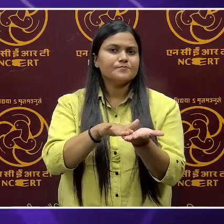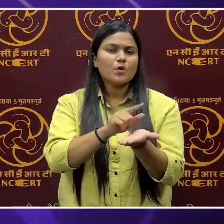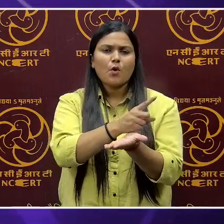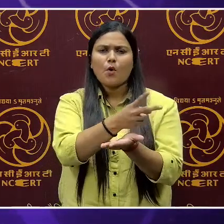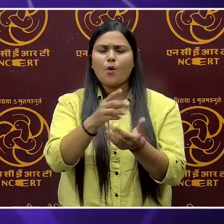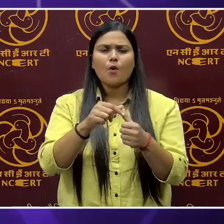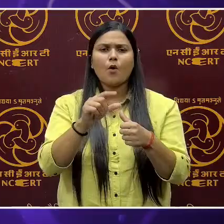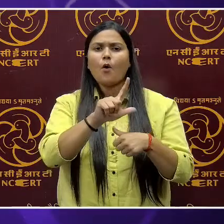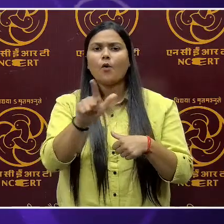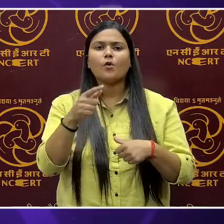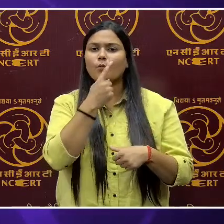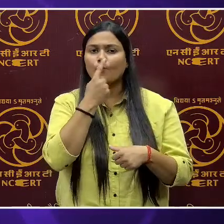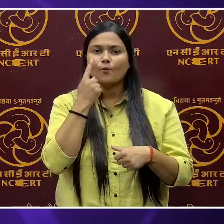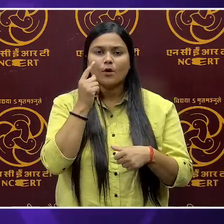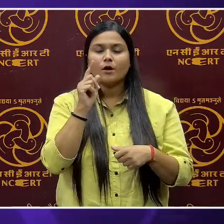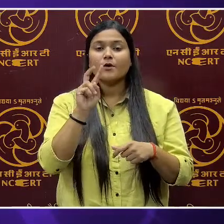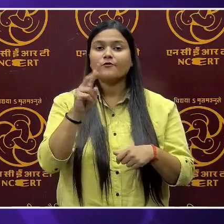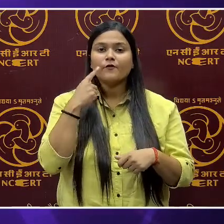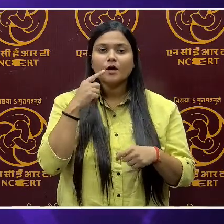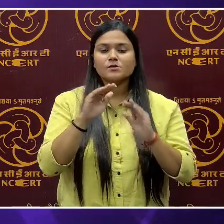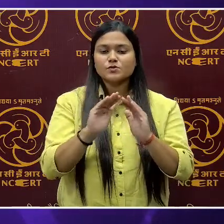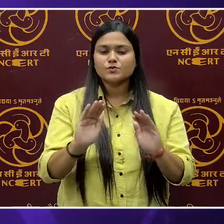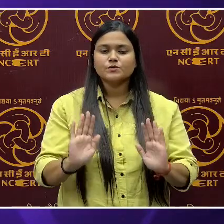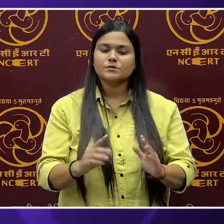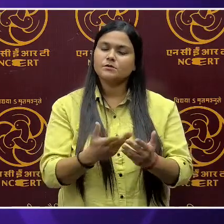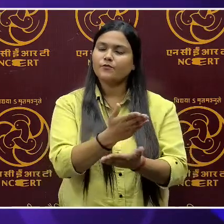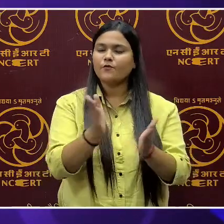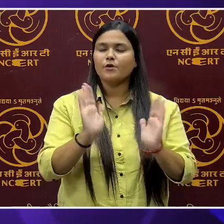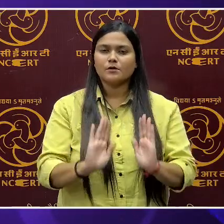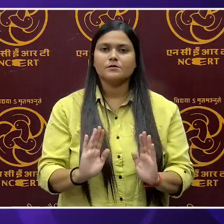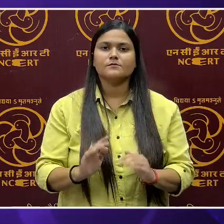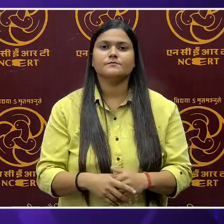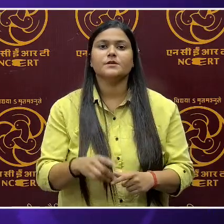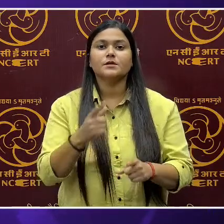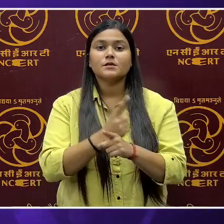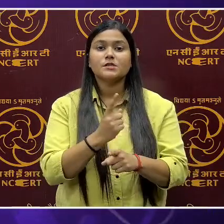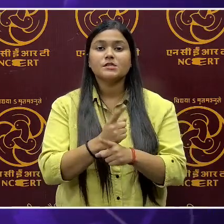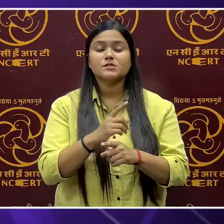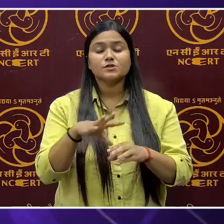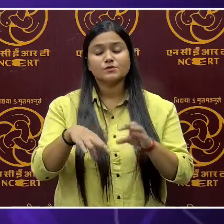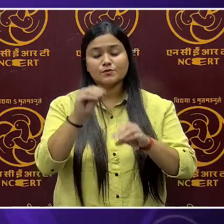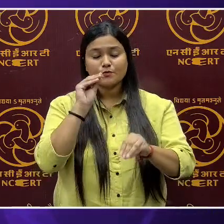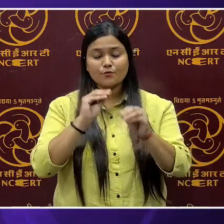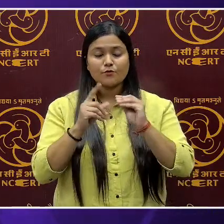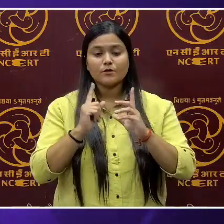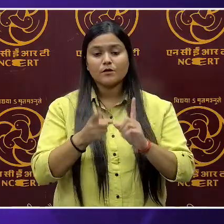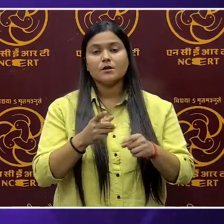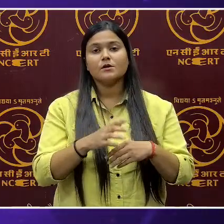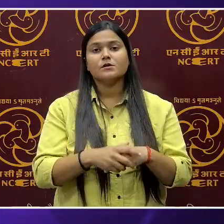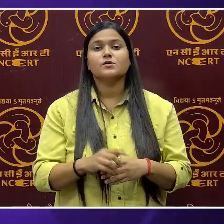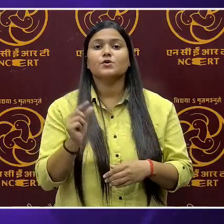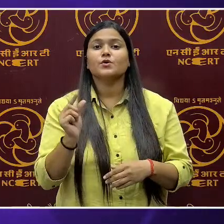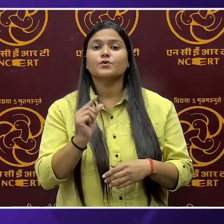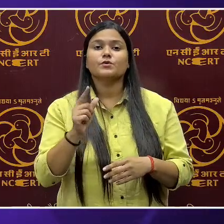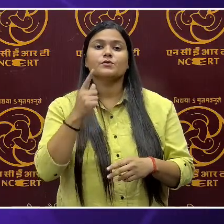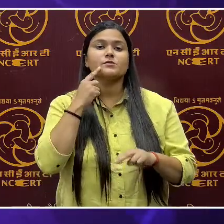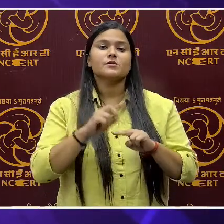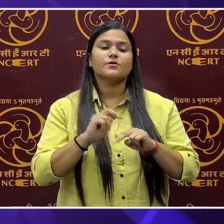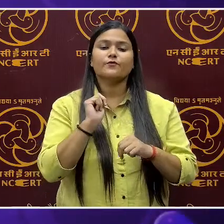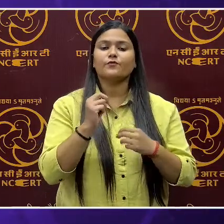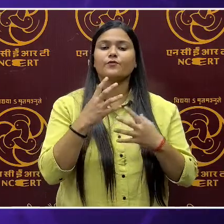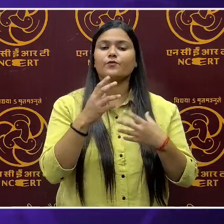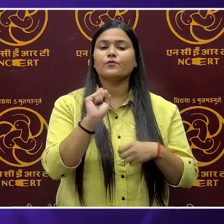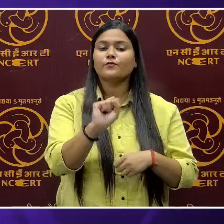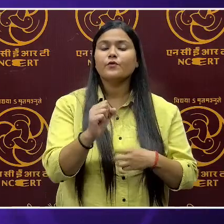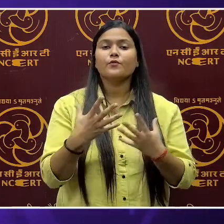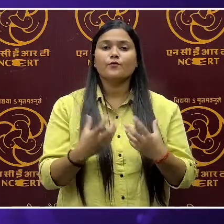are you familiar with what this is? Teachers, it's very important that we learn to use these if we really want to help our children